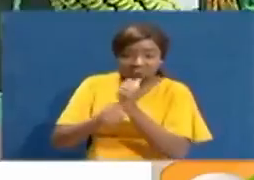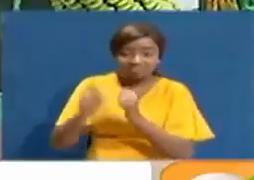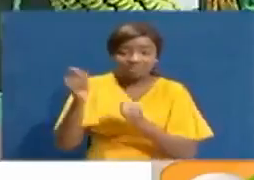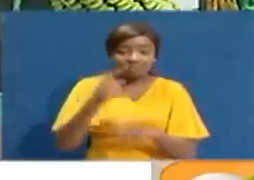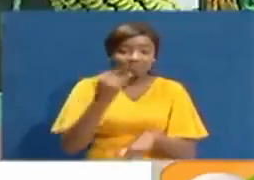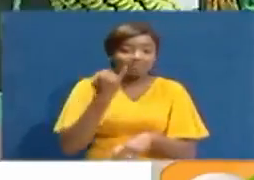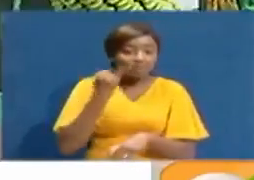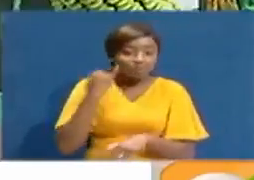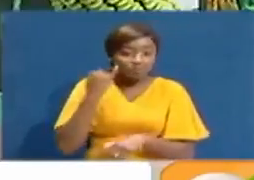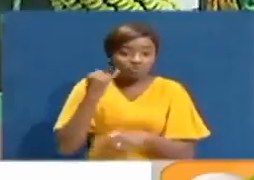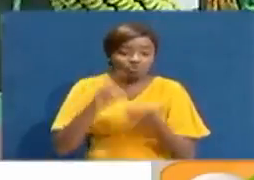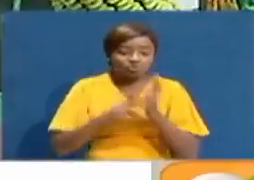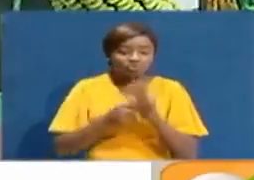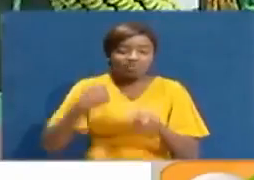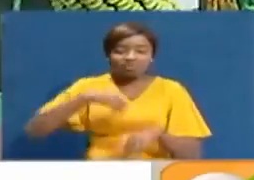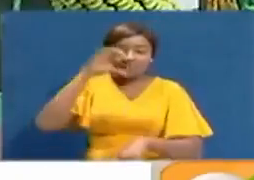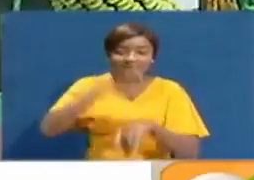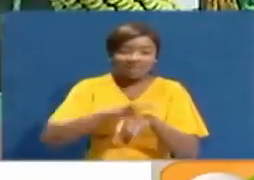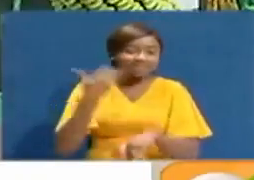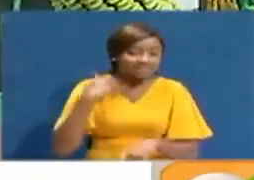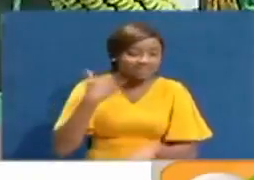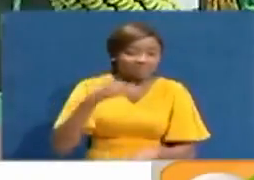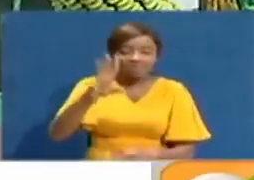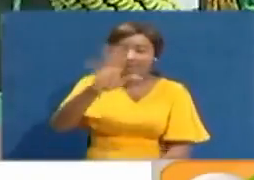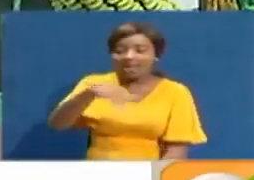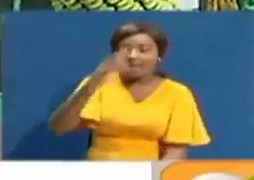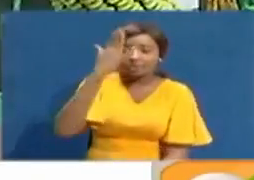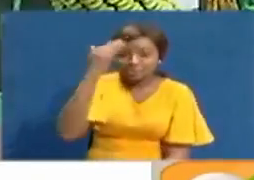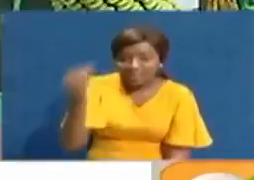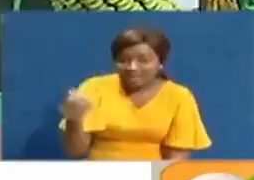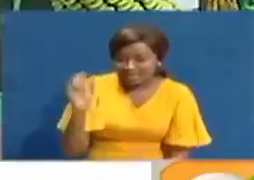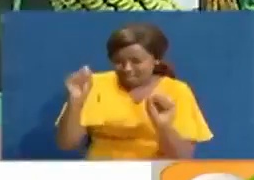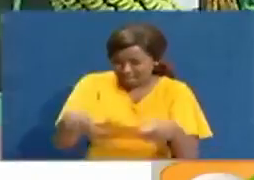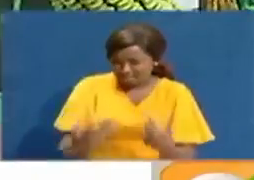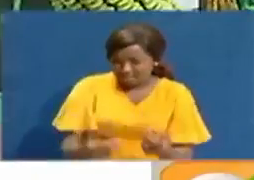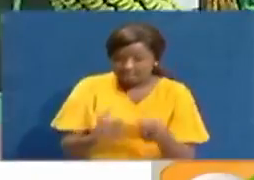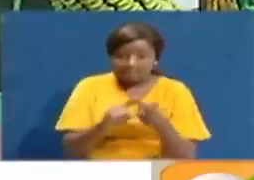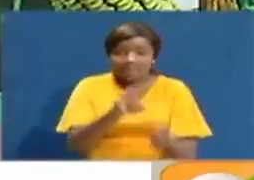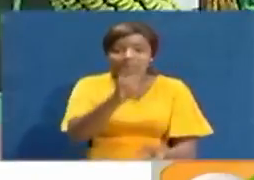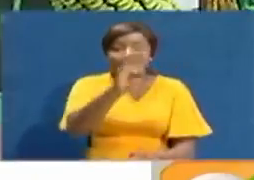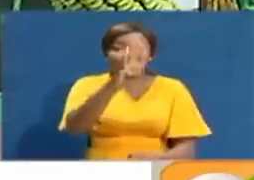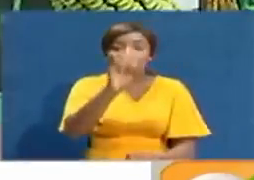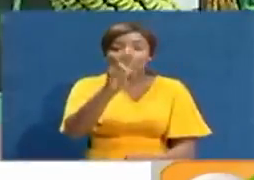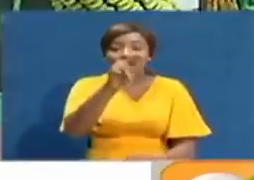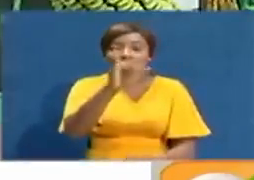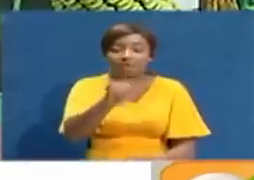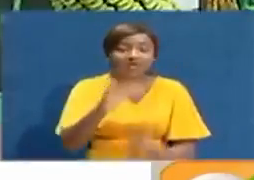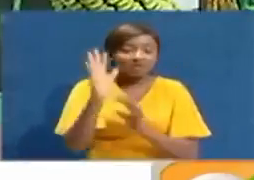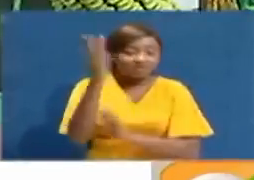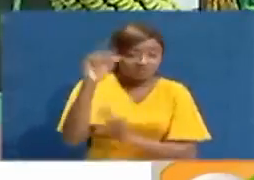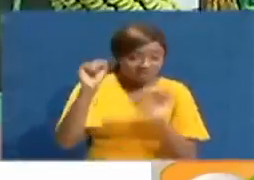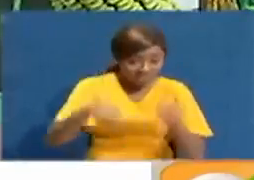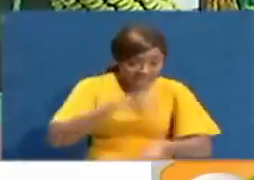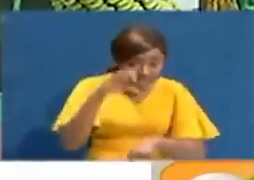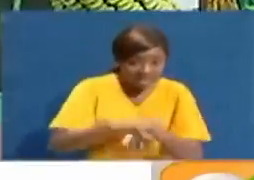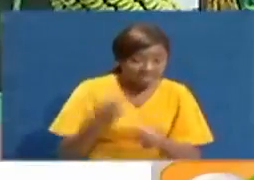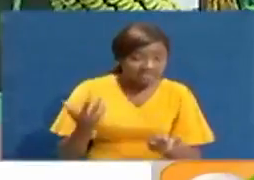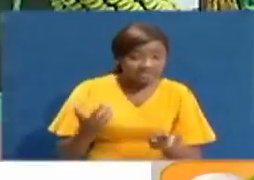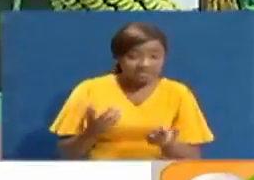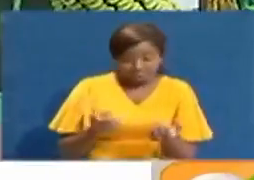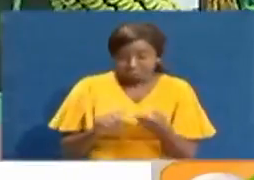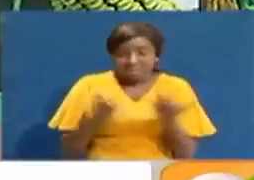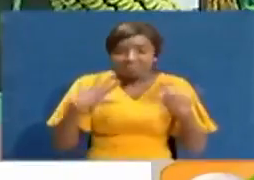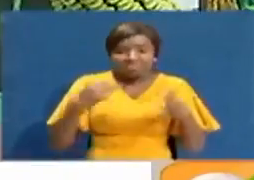terrorists in Boni Forest or in Somalia? How are we able to find faceless, nameless criminals robbing banks and plying all their